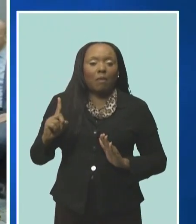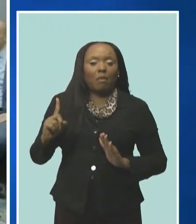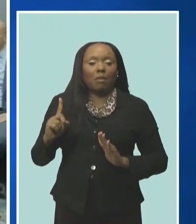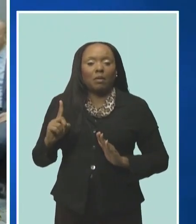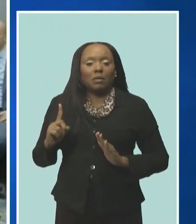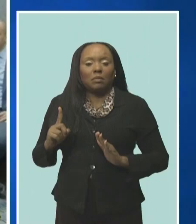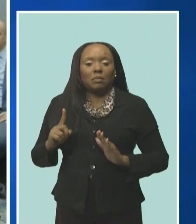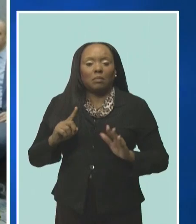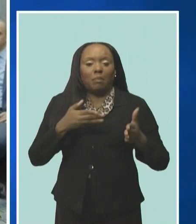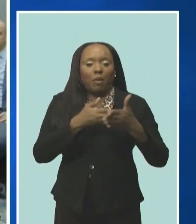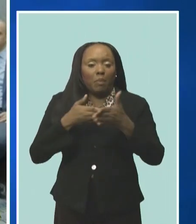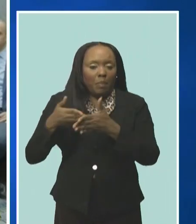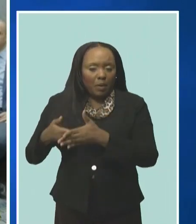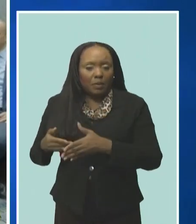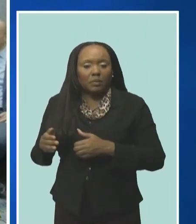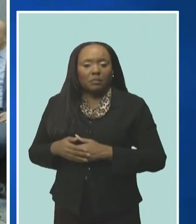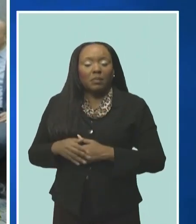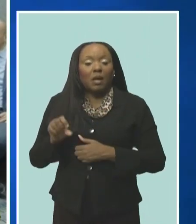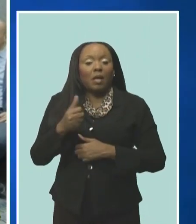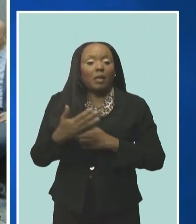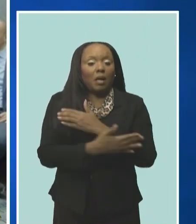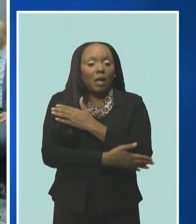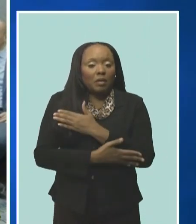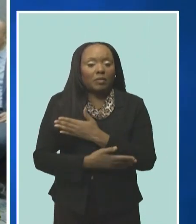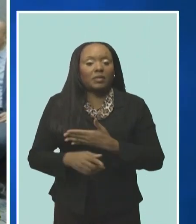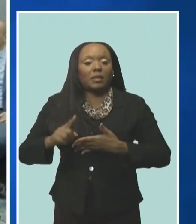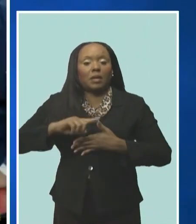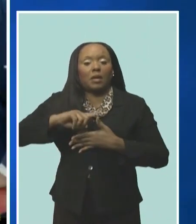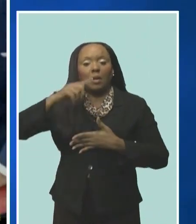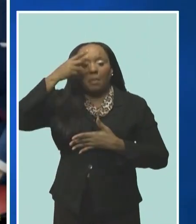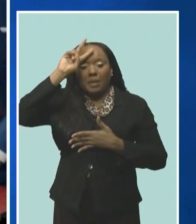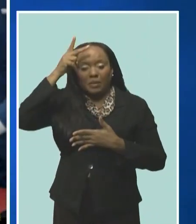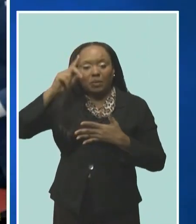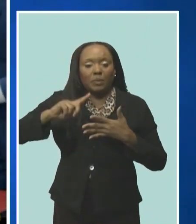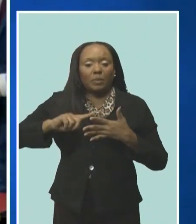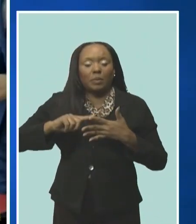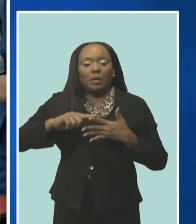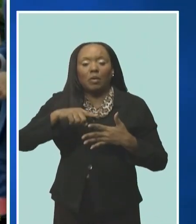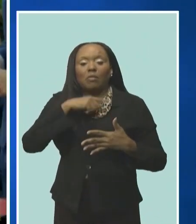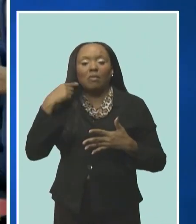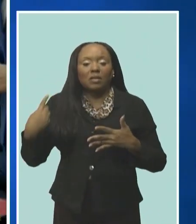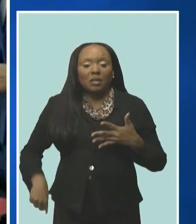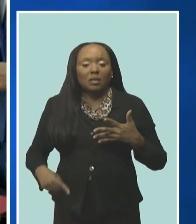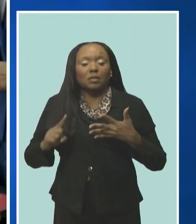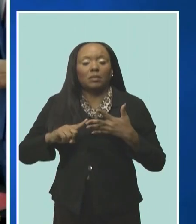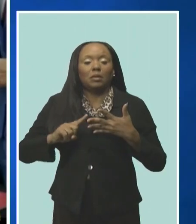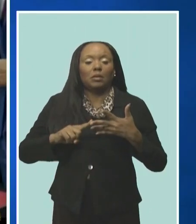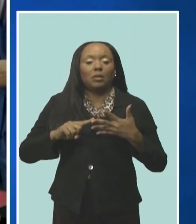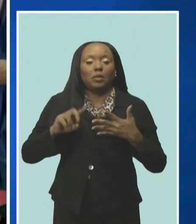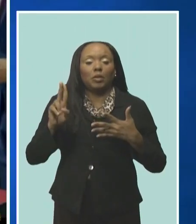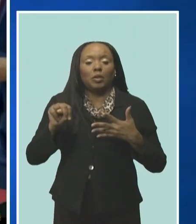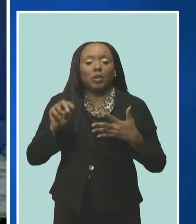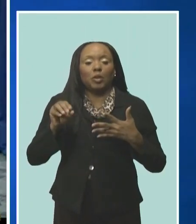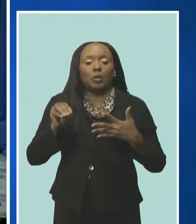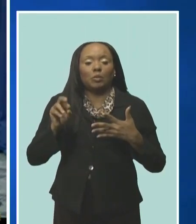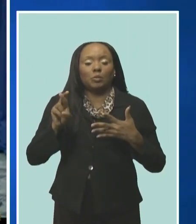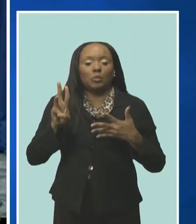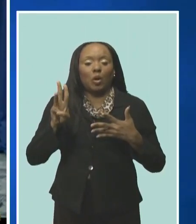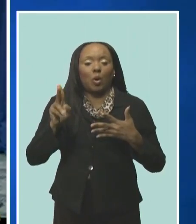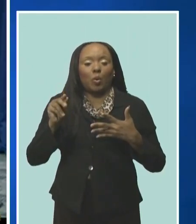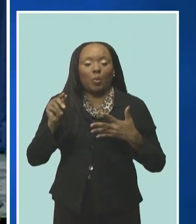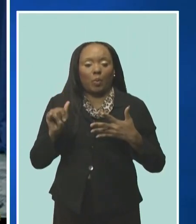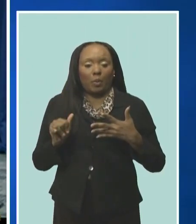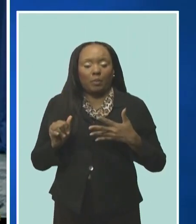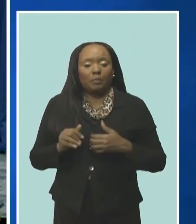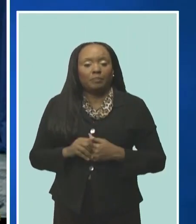The other countries which helped broker the deal include Mexico, Norway, and Russia. Acting Foreign Minister Jerome Walcott